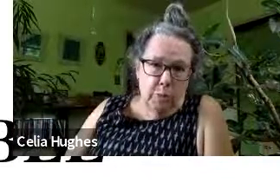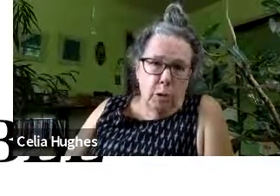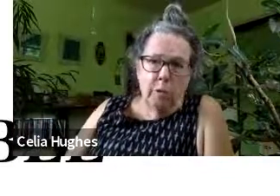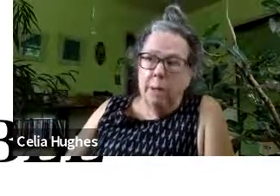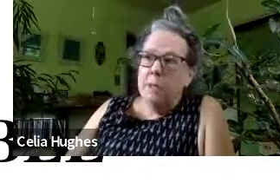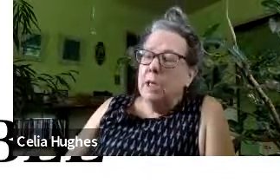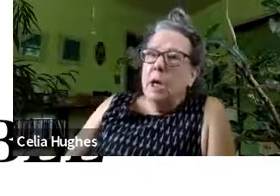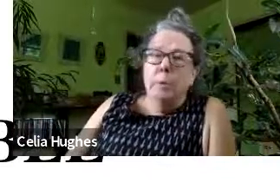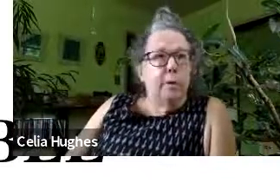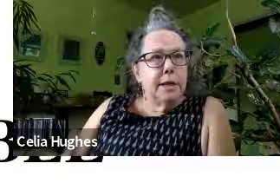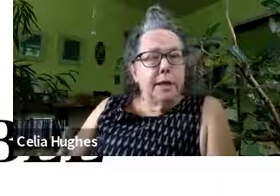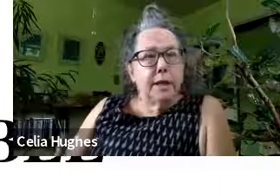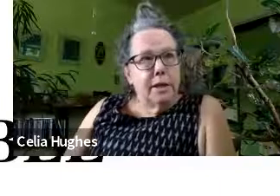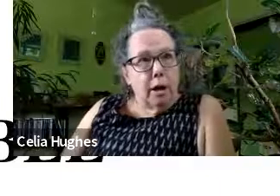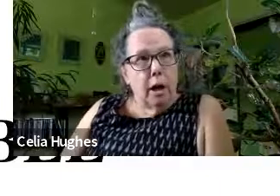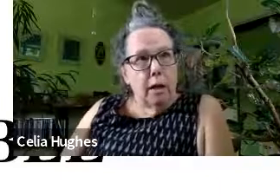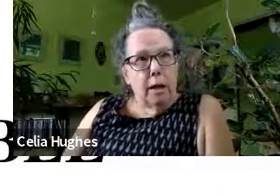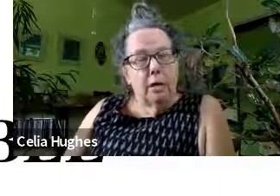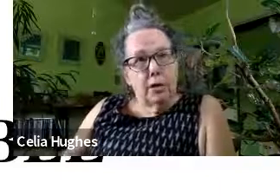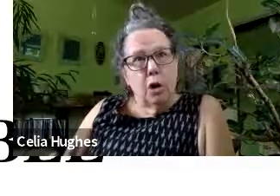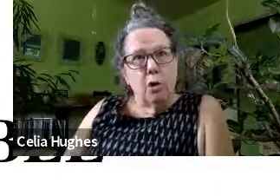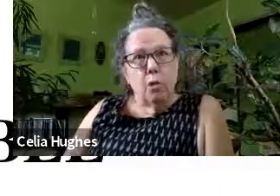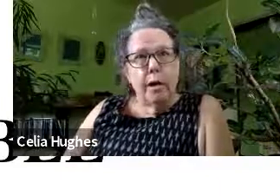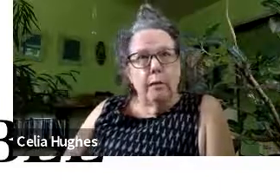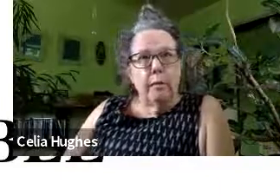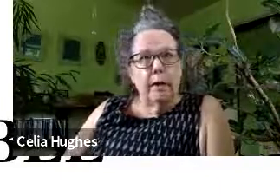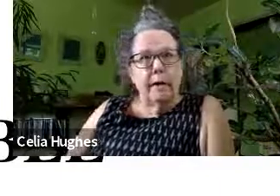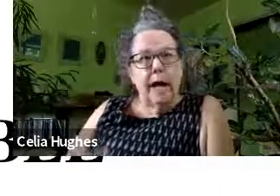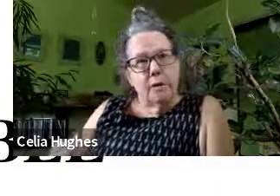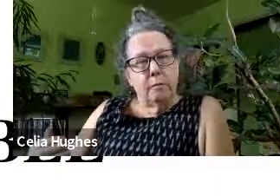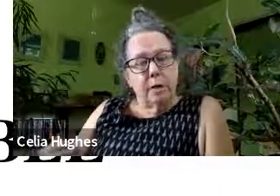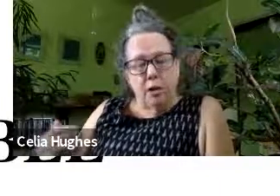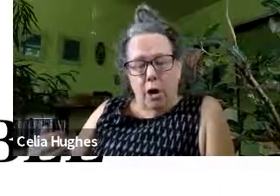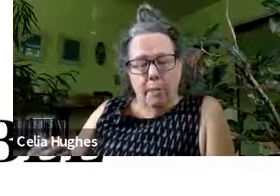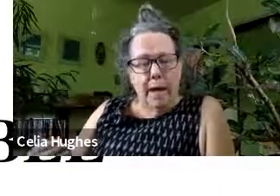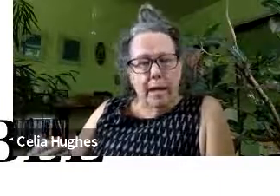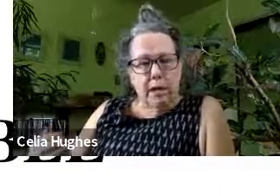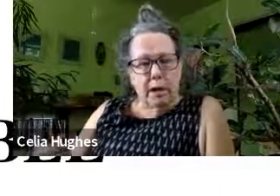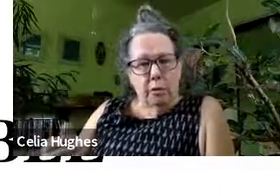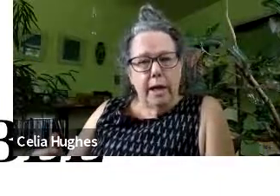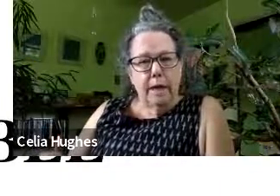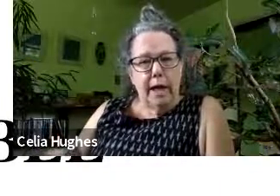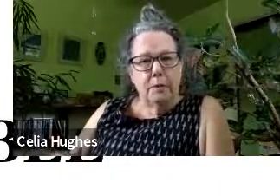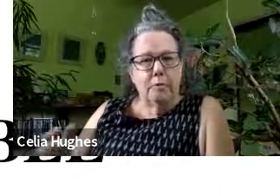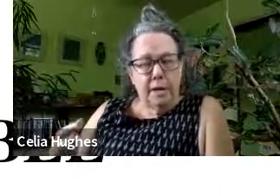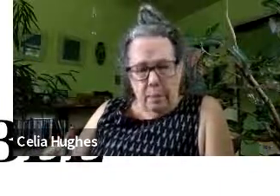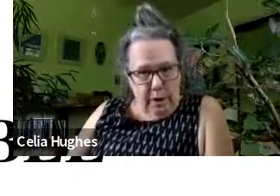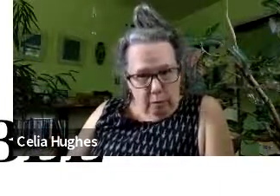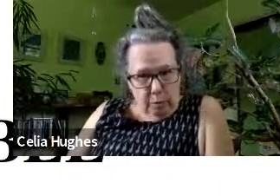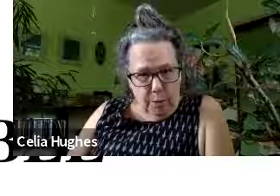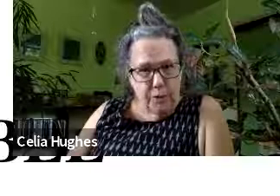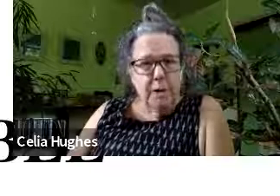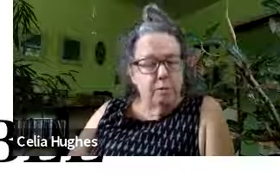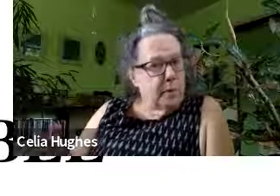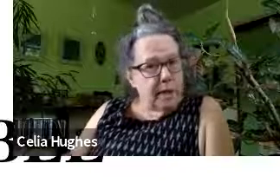computer is programmed. But recently I saw a show where the captioning was an automatic generated caption. It was not by a